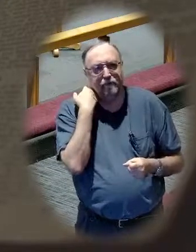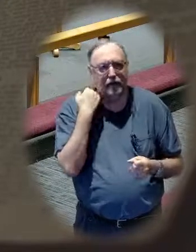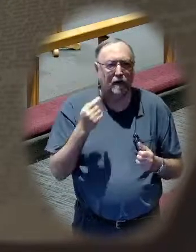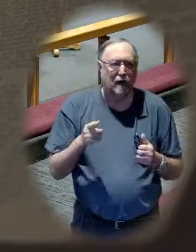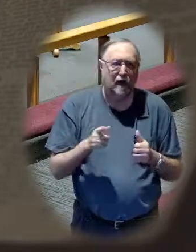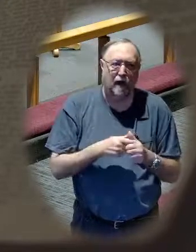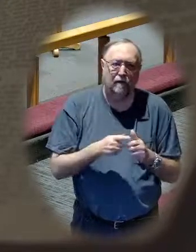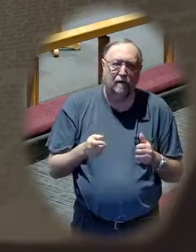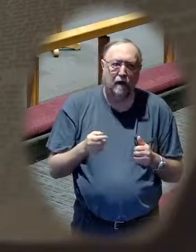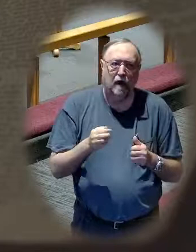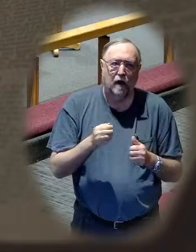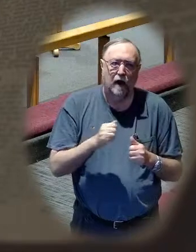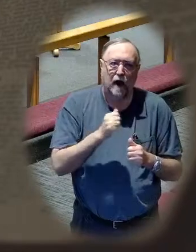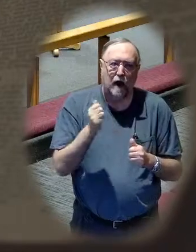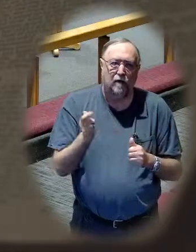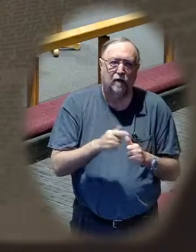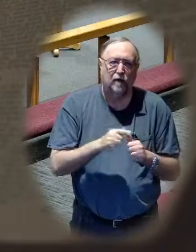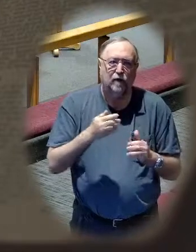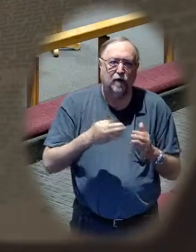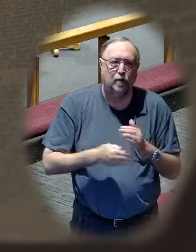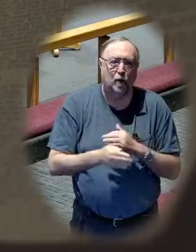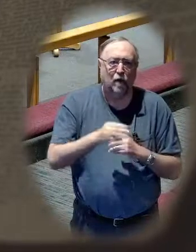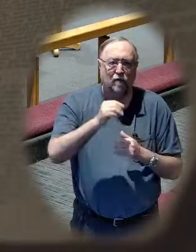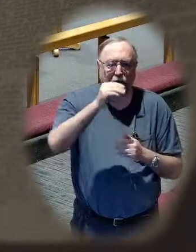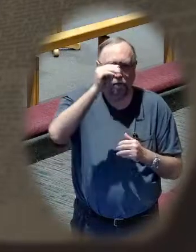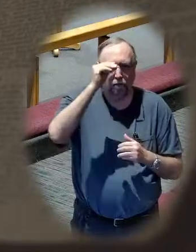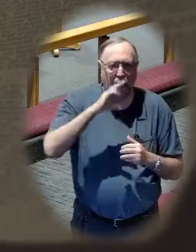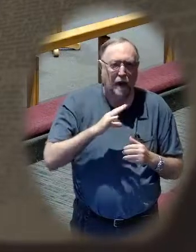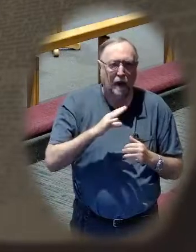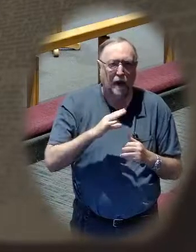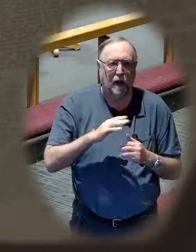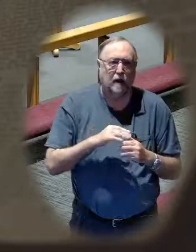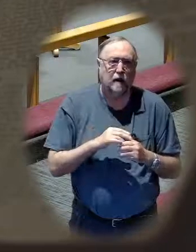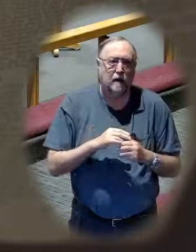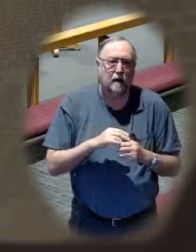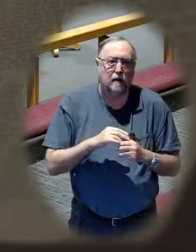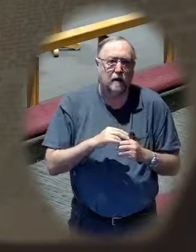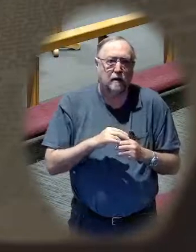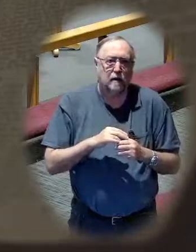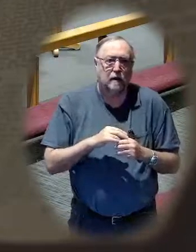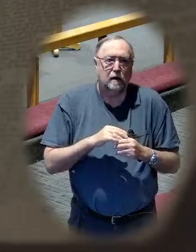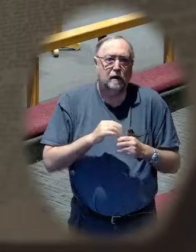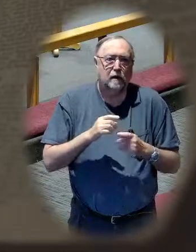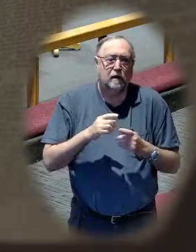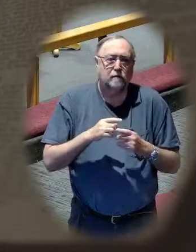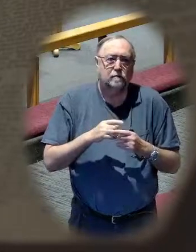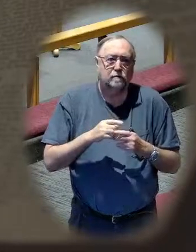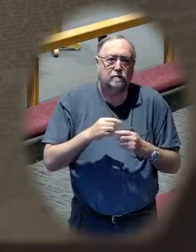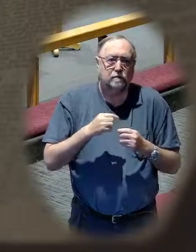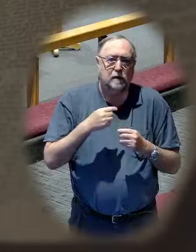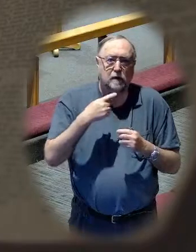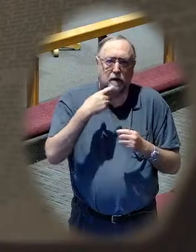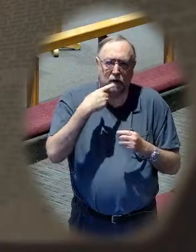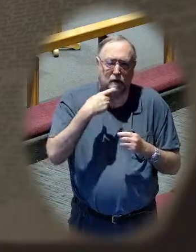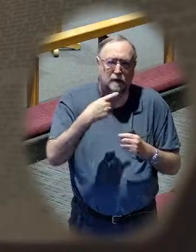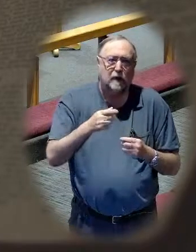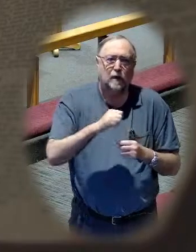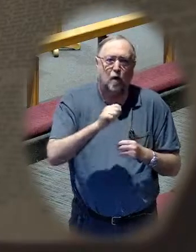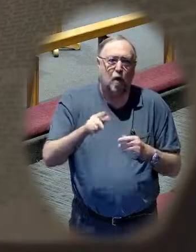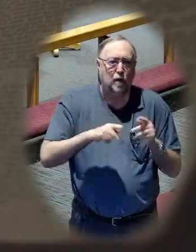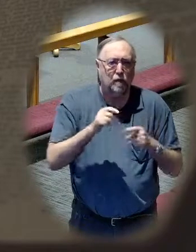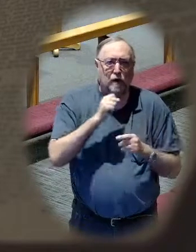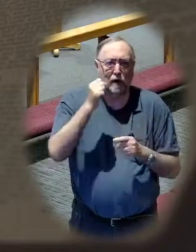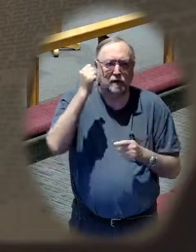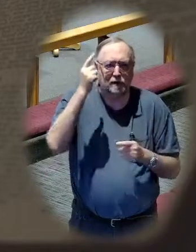in time to come your son asks you, 'What does this mean?' you shall say to him, 'By a strong